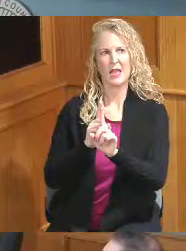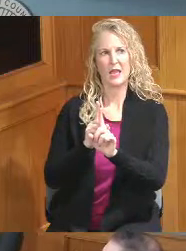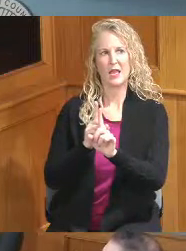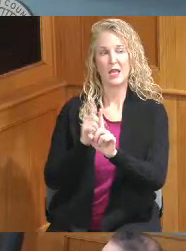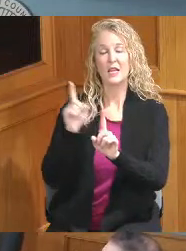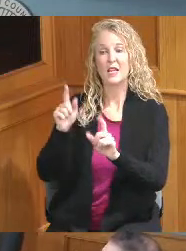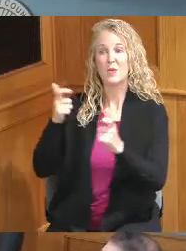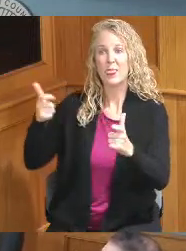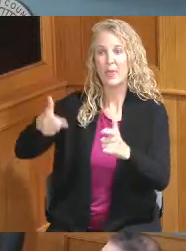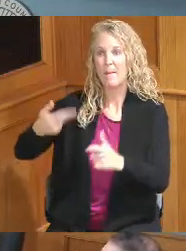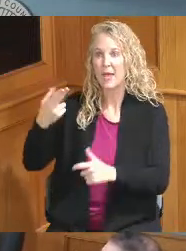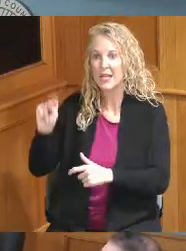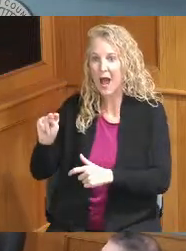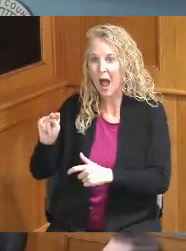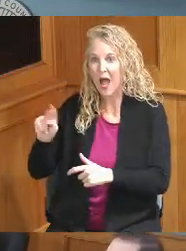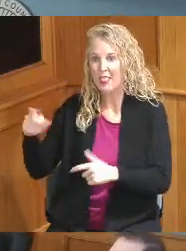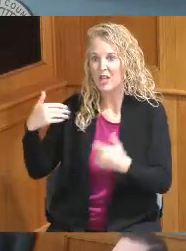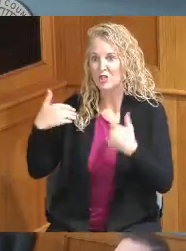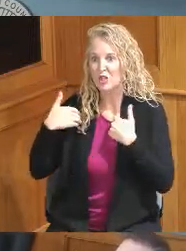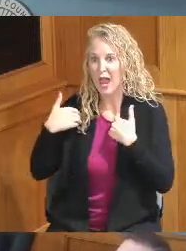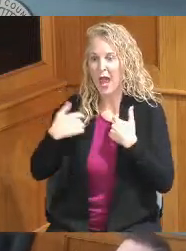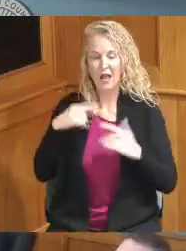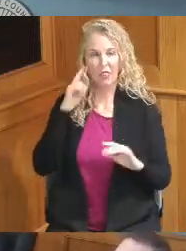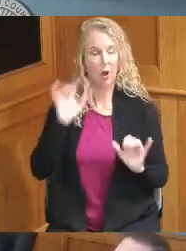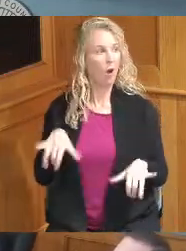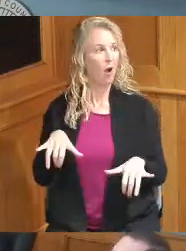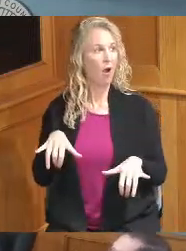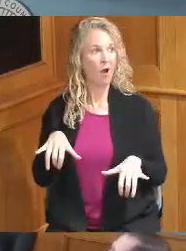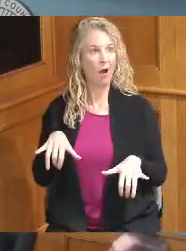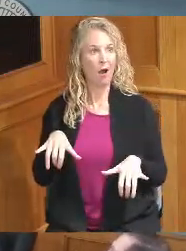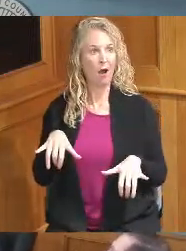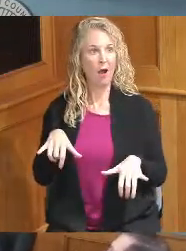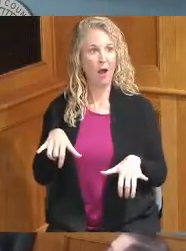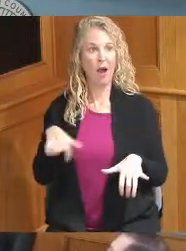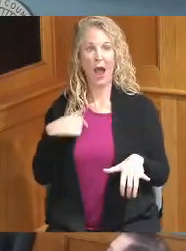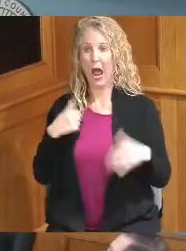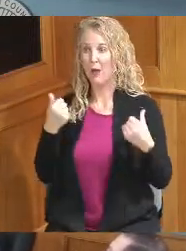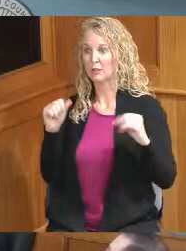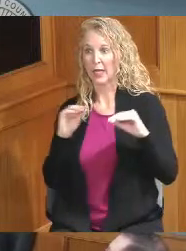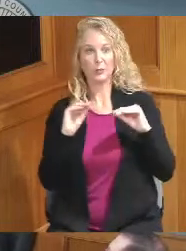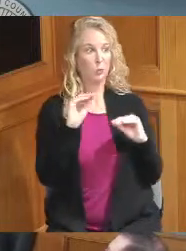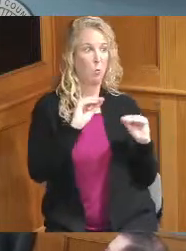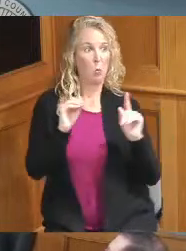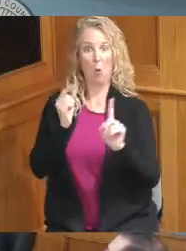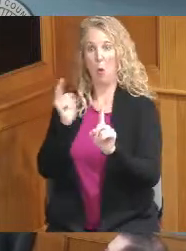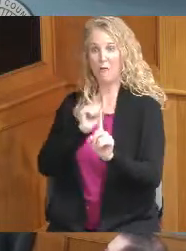the big gun that Angela had. Trying to move it. I said, oh my God. Okay. Here we go.